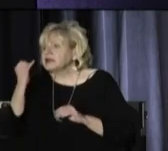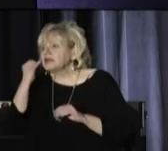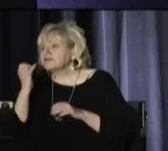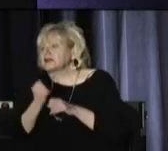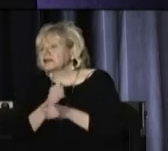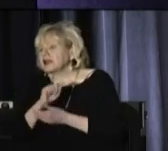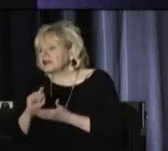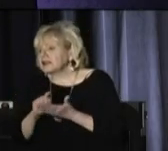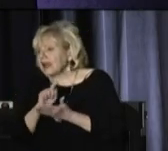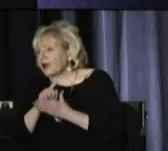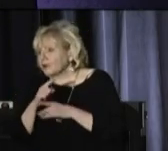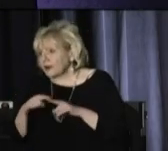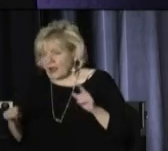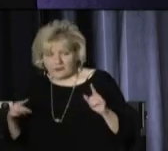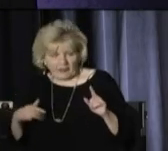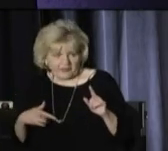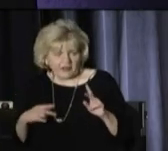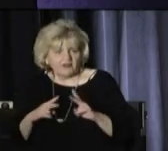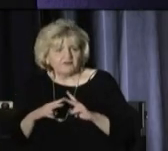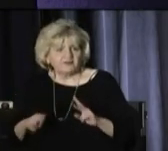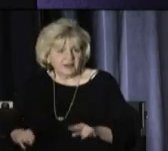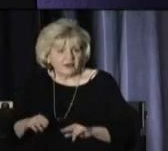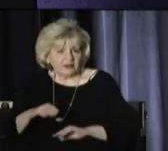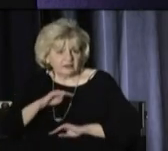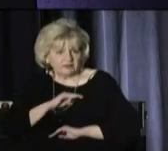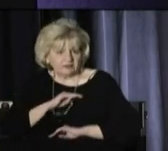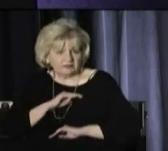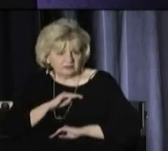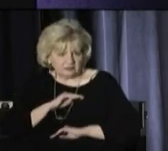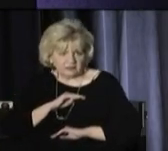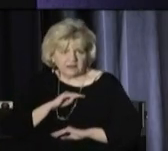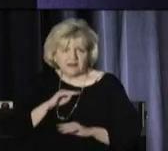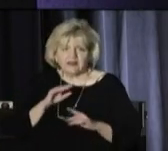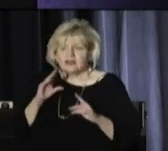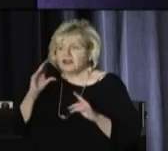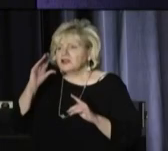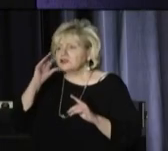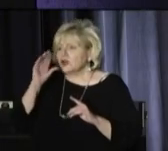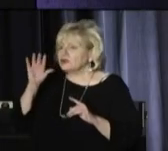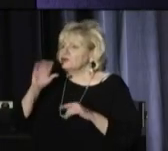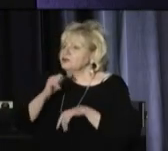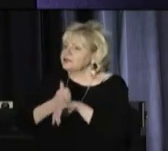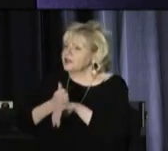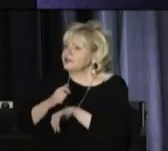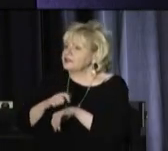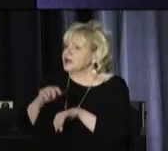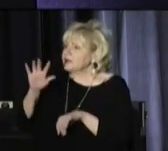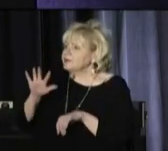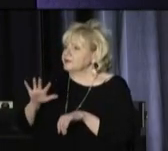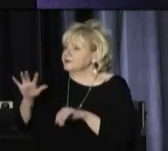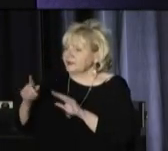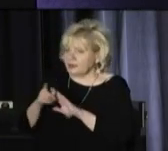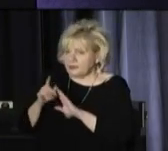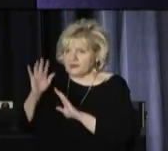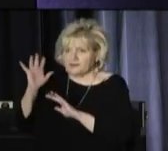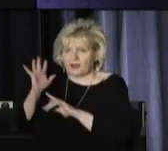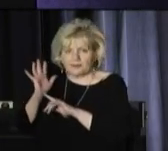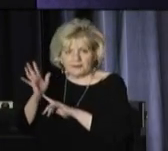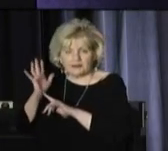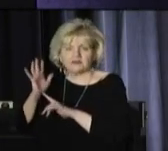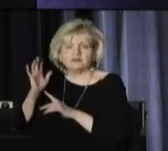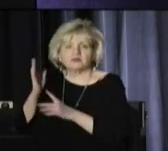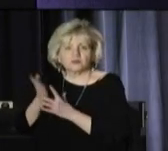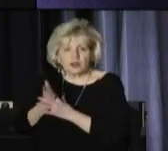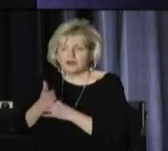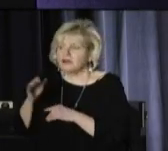so accomplished. Right. And so part of it is just like, you set your timer for 55 minutes, take a 5 minute break, you set it for another 55